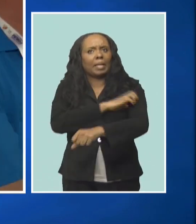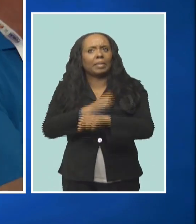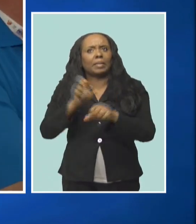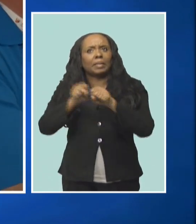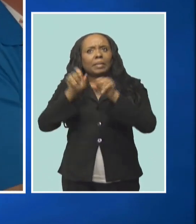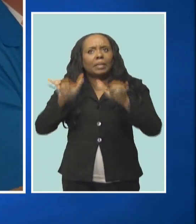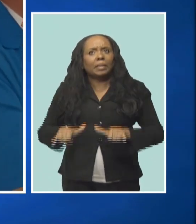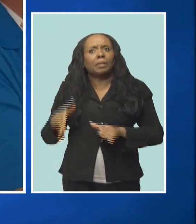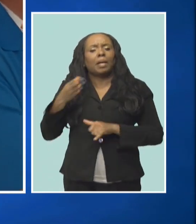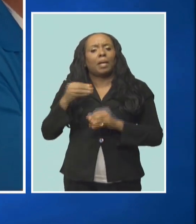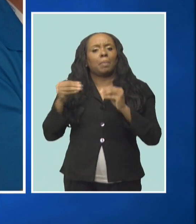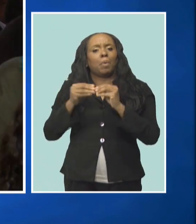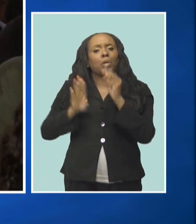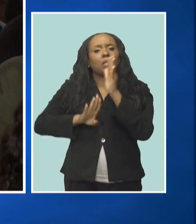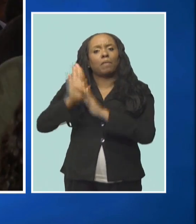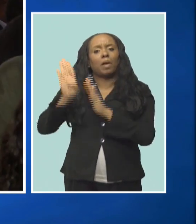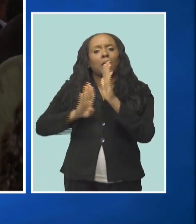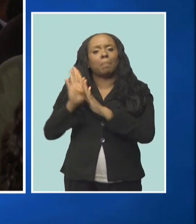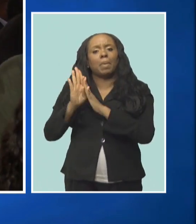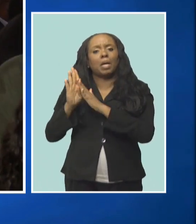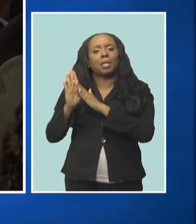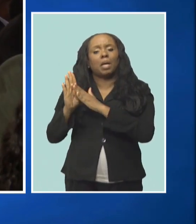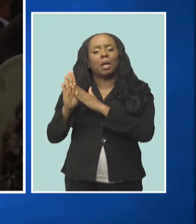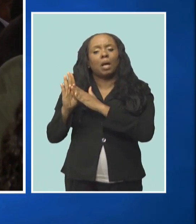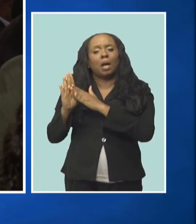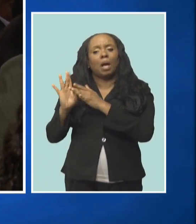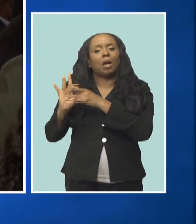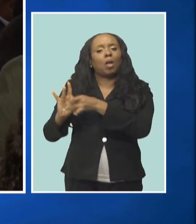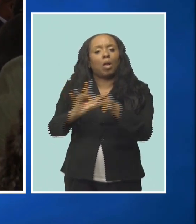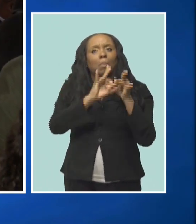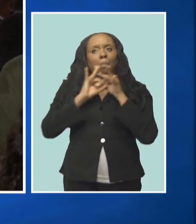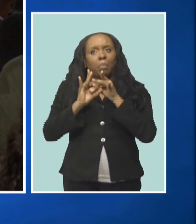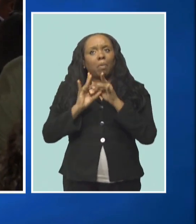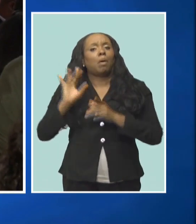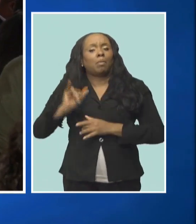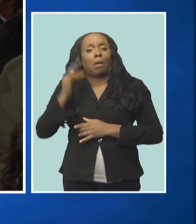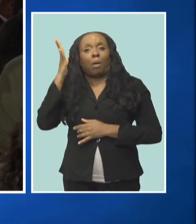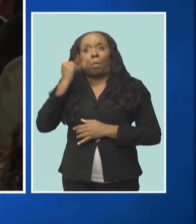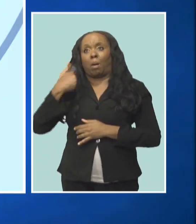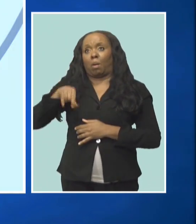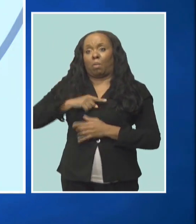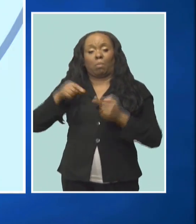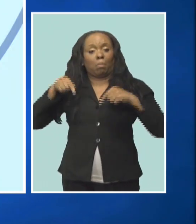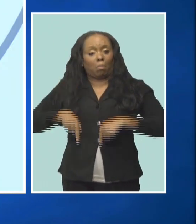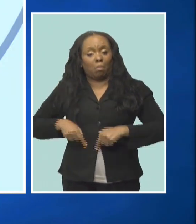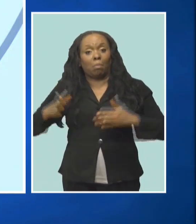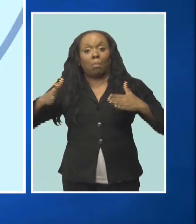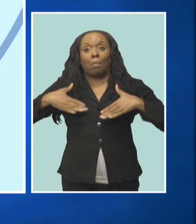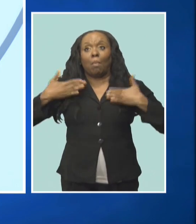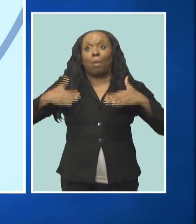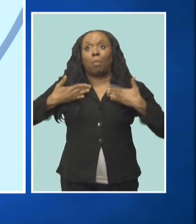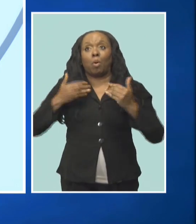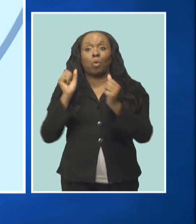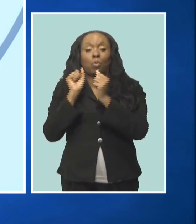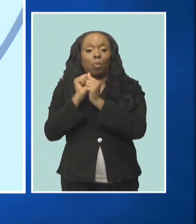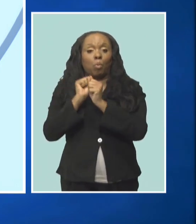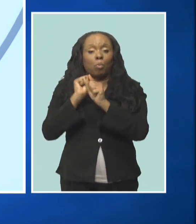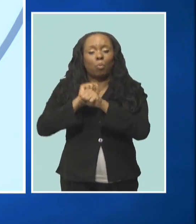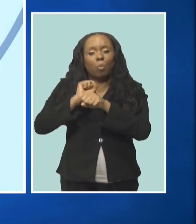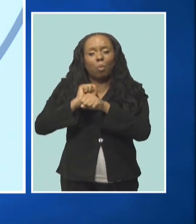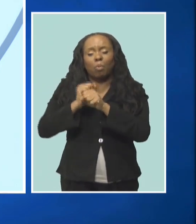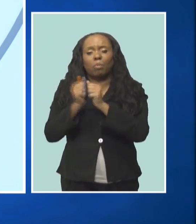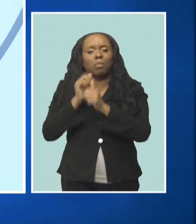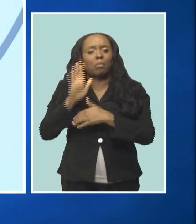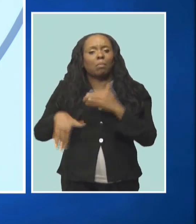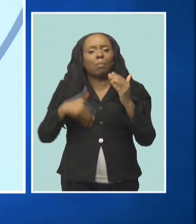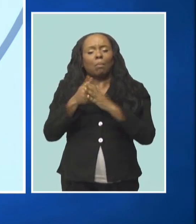integrated development collaboration. That's what our region is about. That's why we're here today, and we're very happy to be able to work with all of our colleagues to be